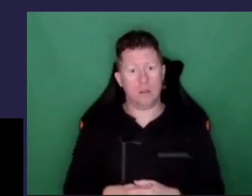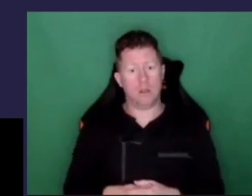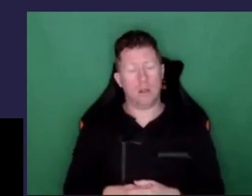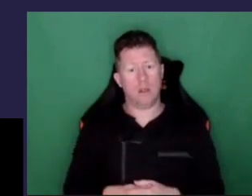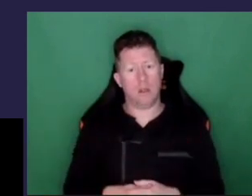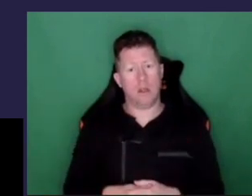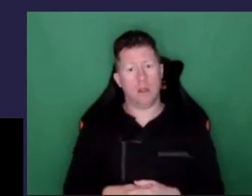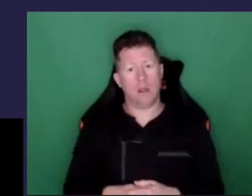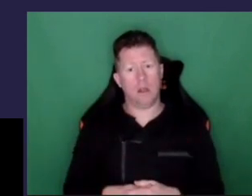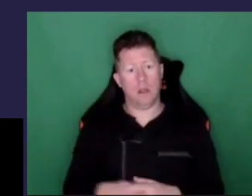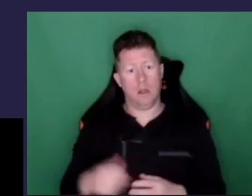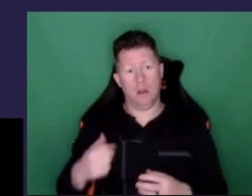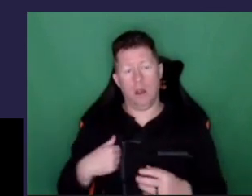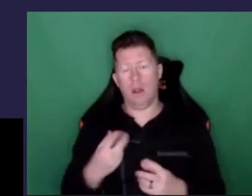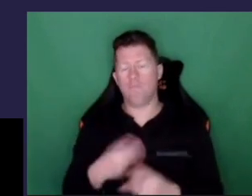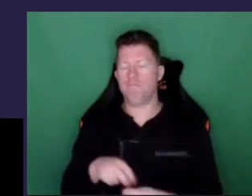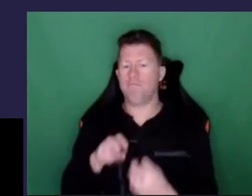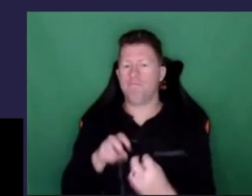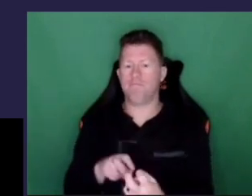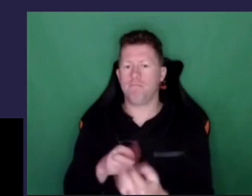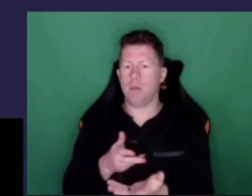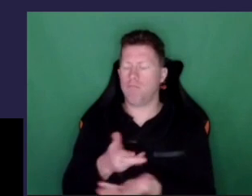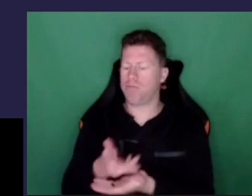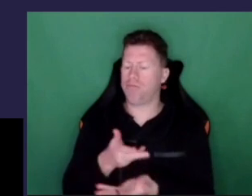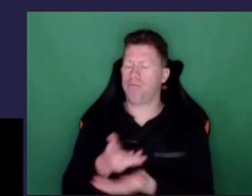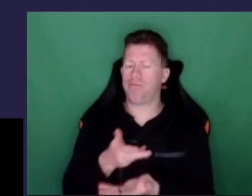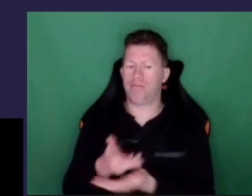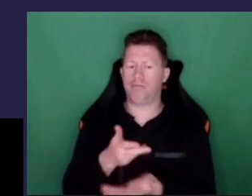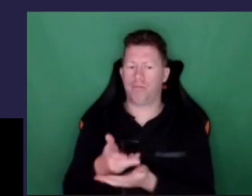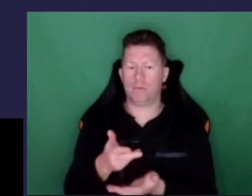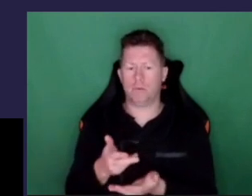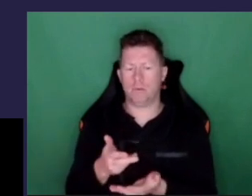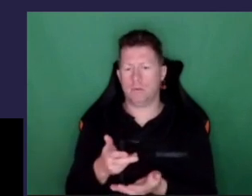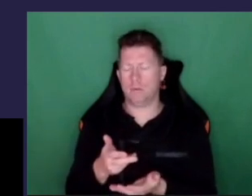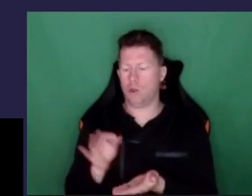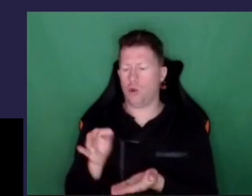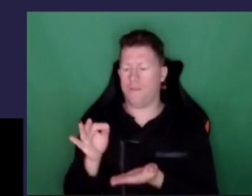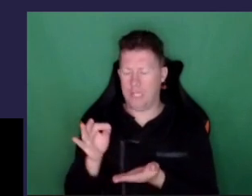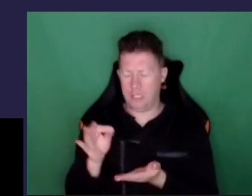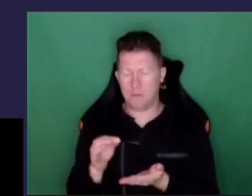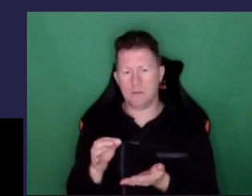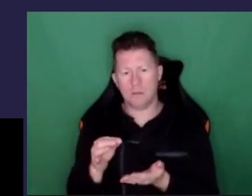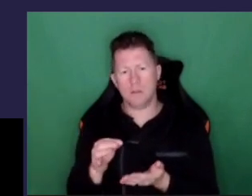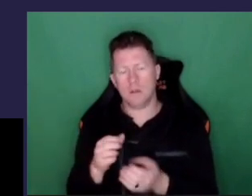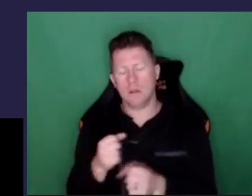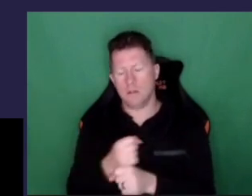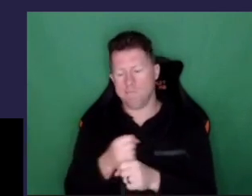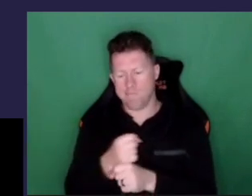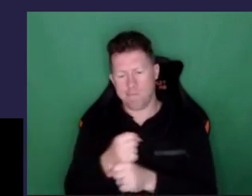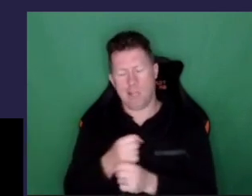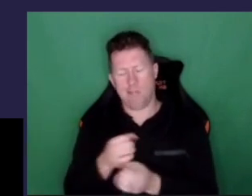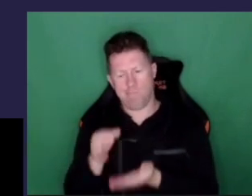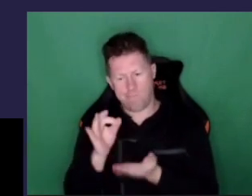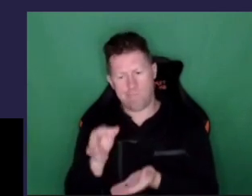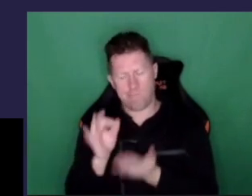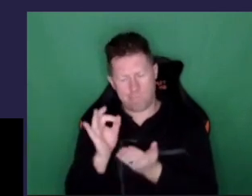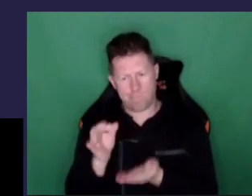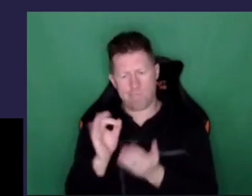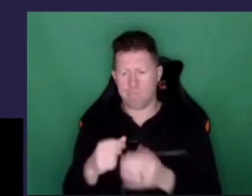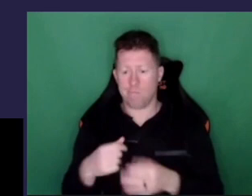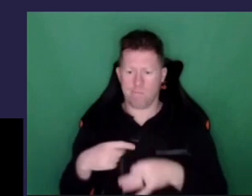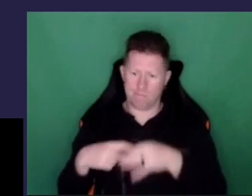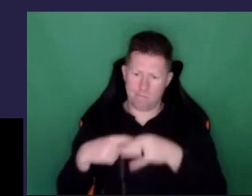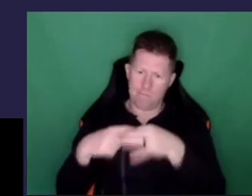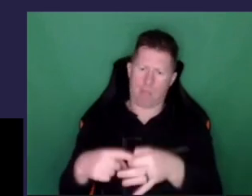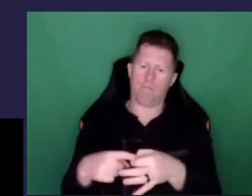I sat with her over a coffee, and I asked her the question I usually ask most